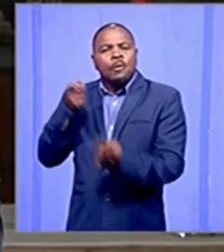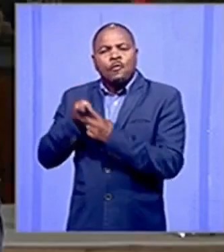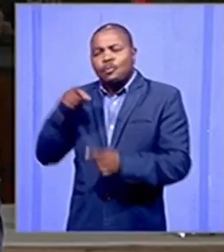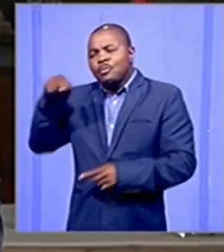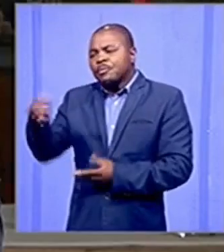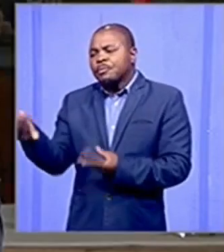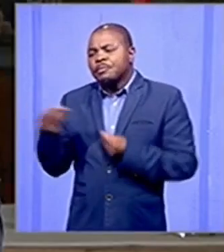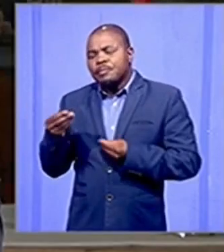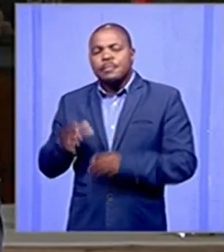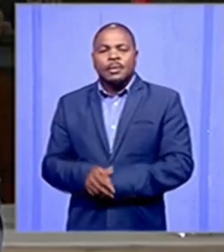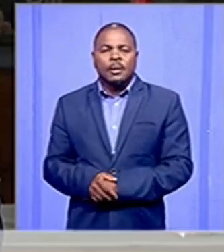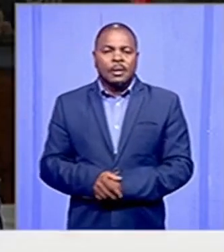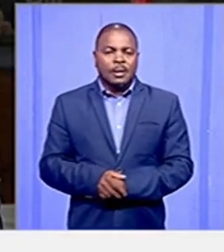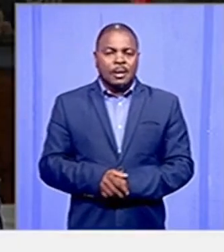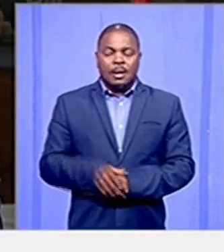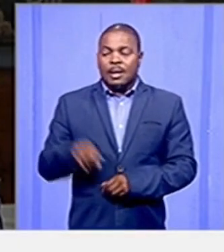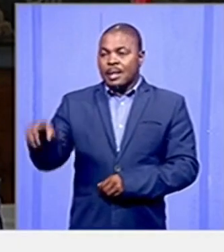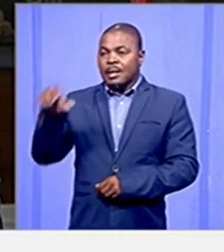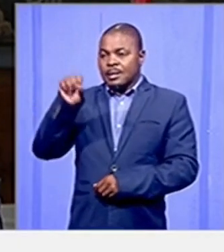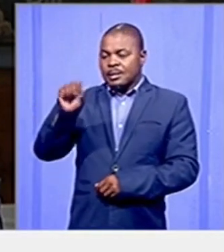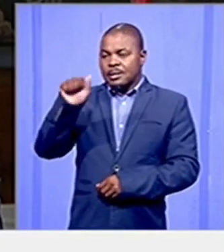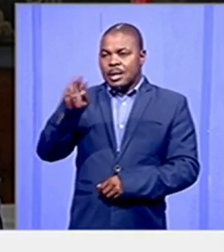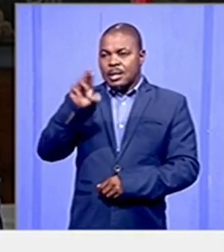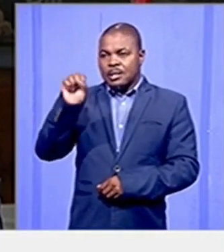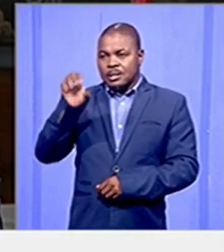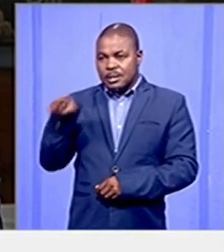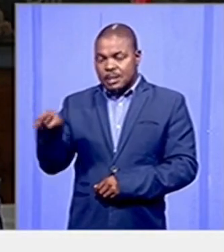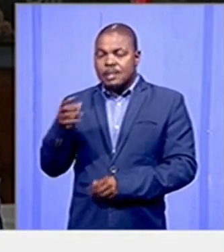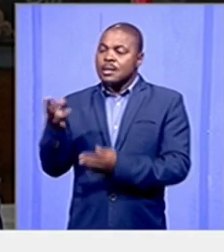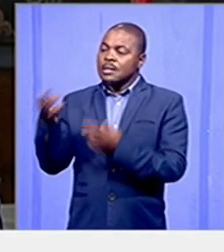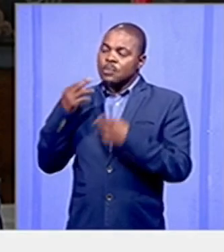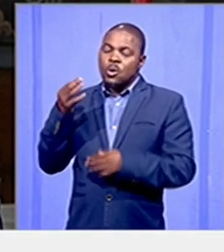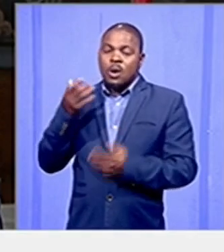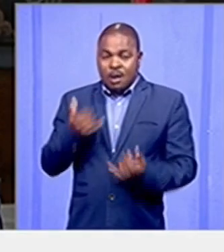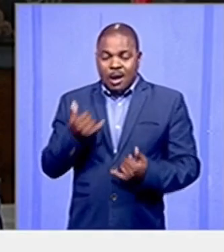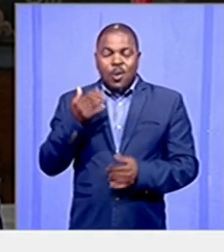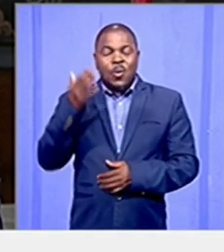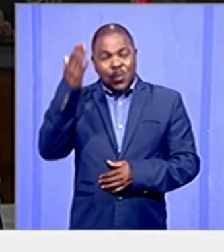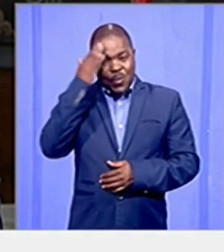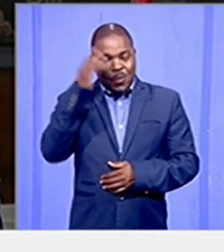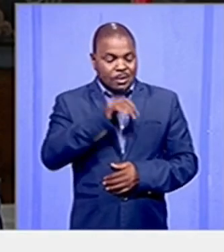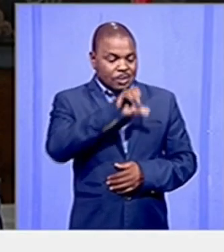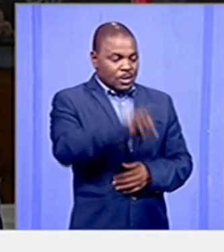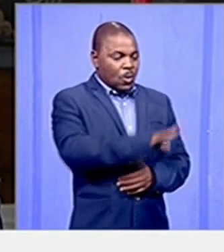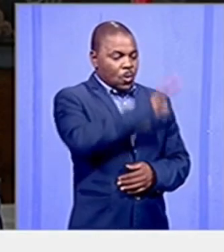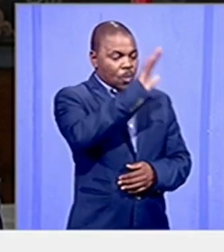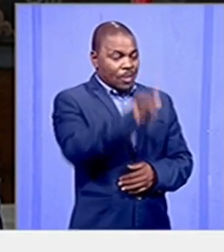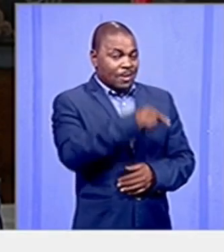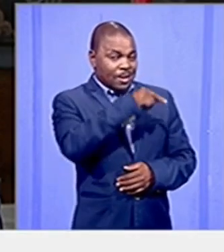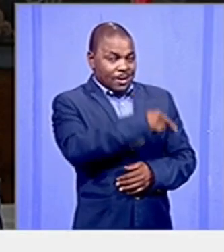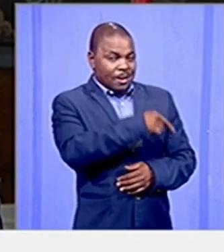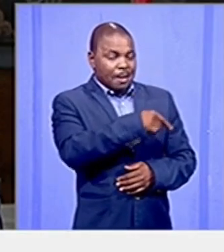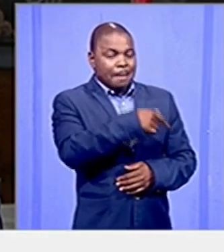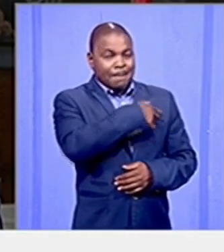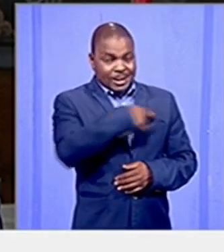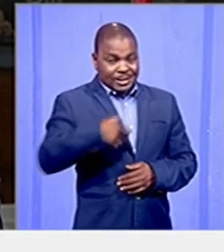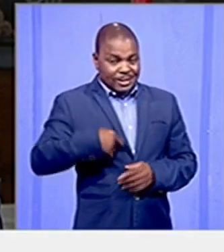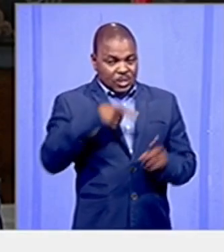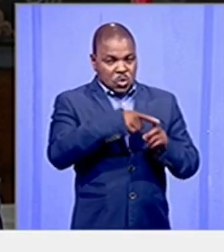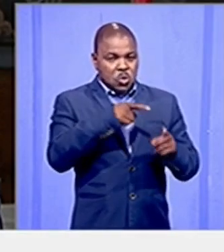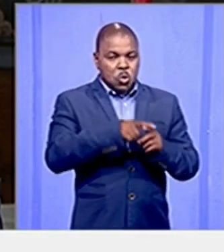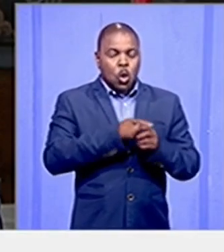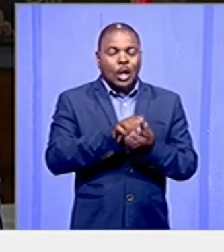The response by SARS means that we now know that the president of South Africa had hidden dirty dollars which had entered